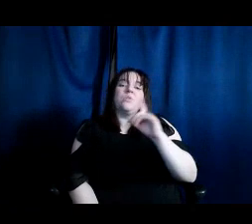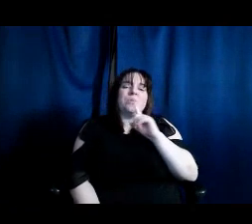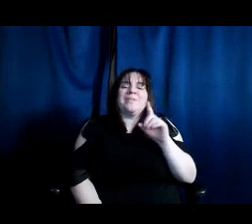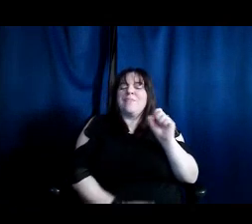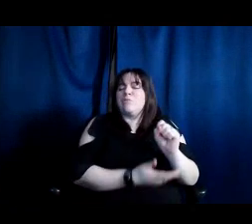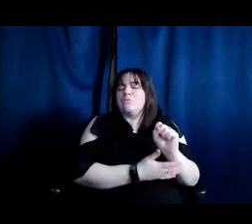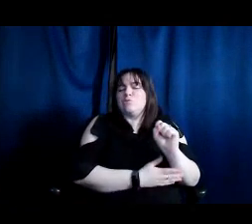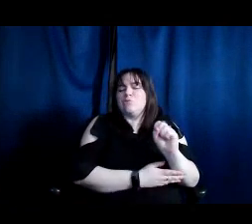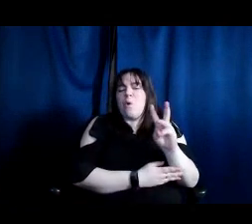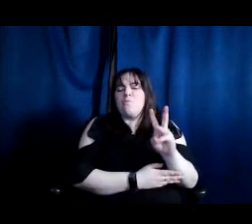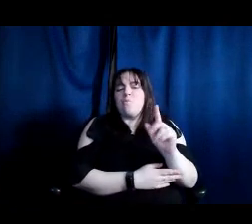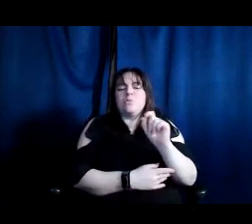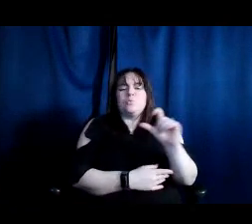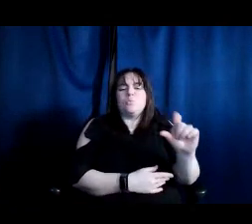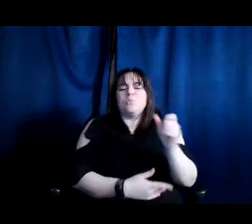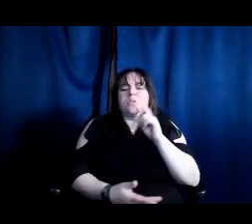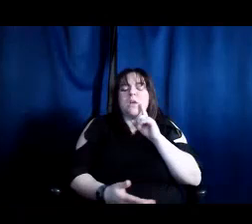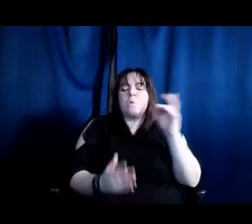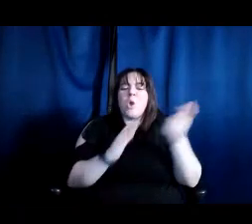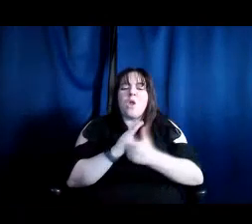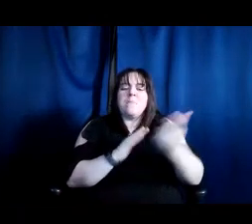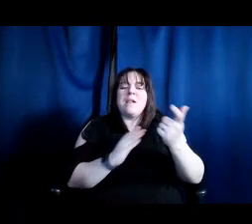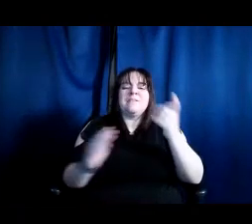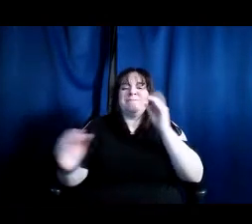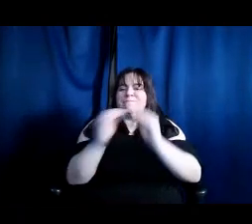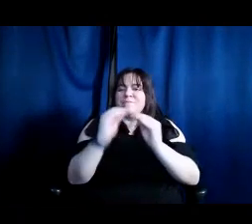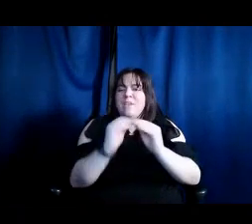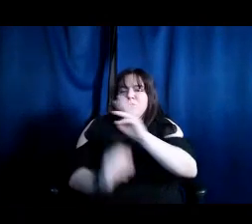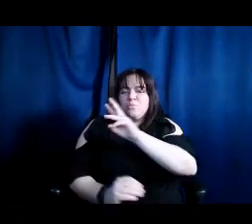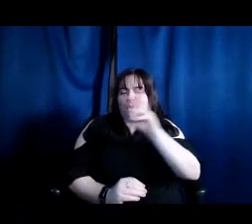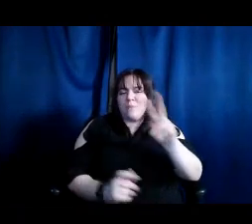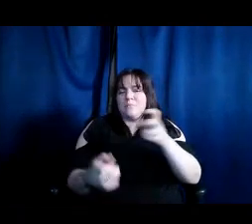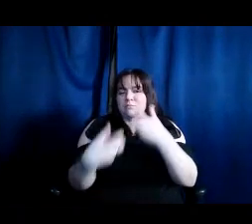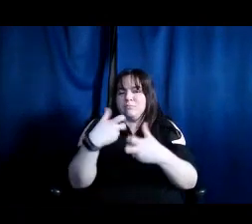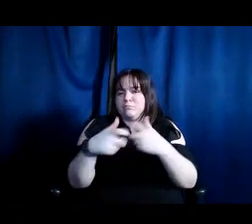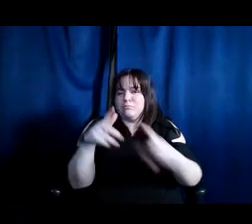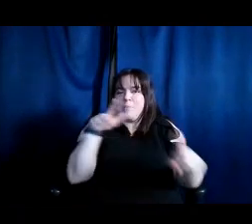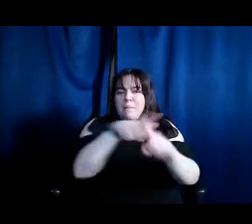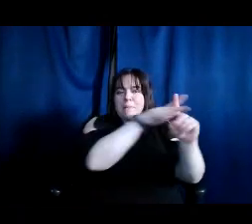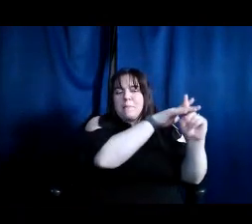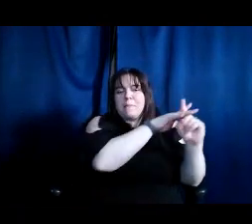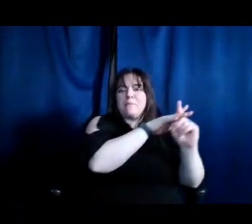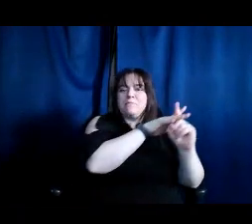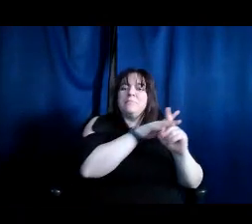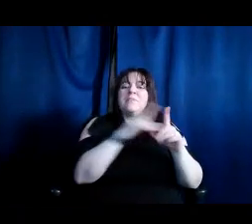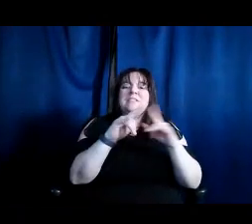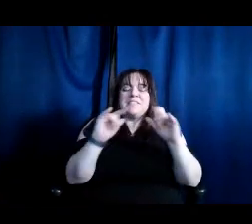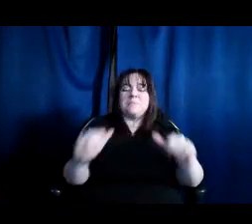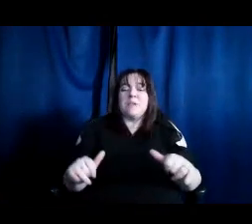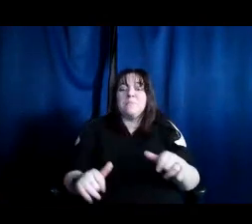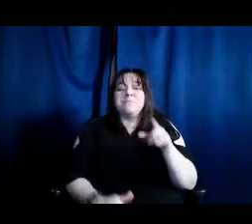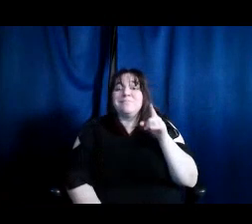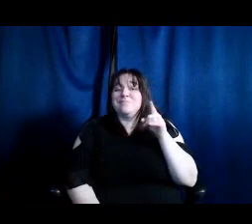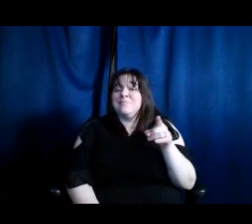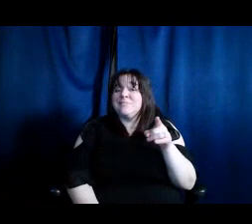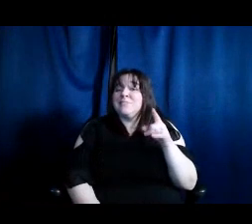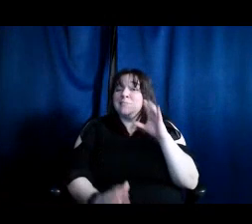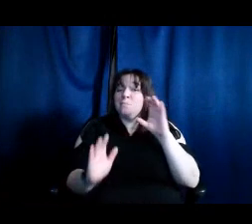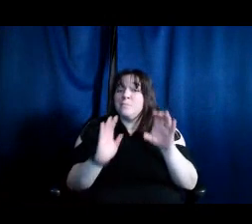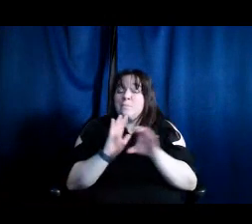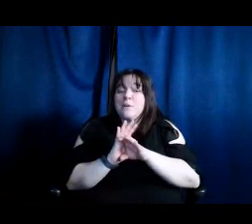issues in real time. The picture on the slide is a popular accessibility failure meme showing a very